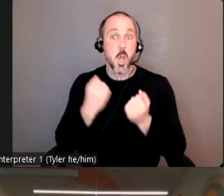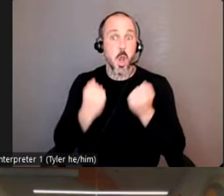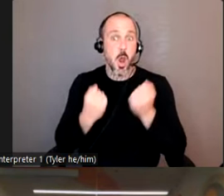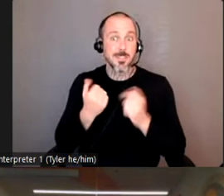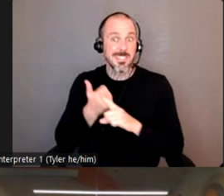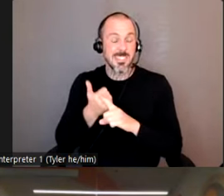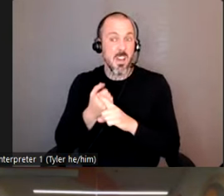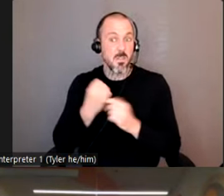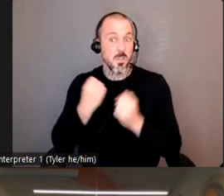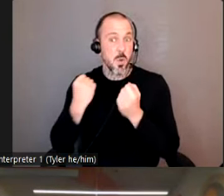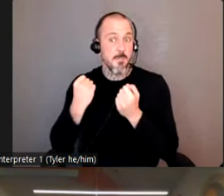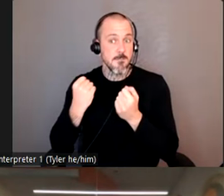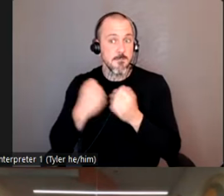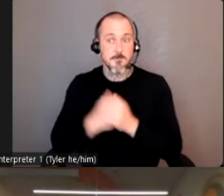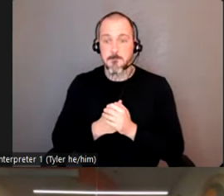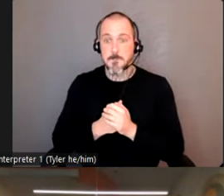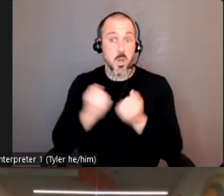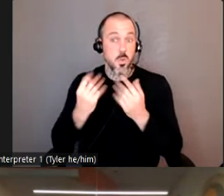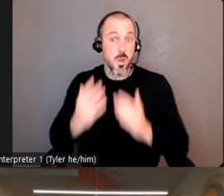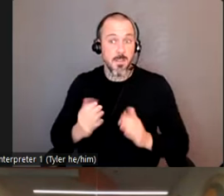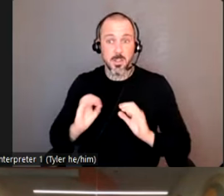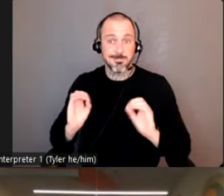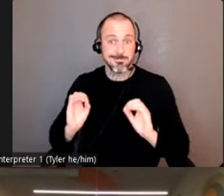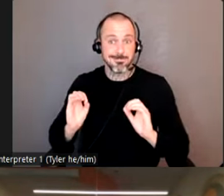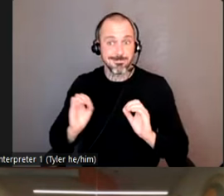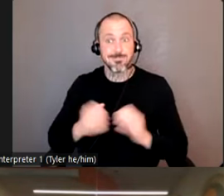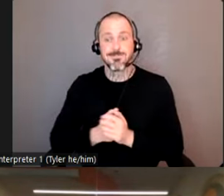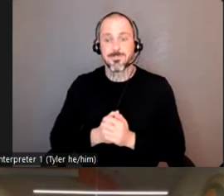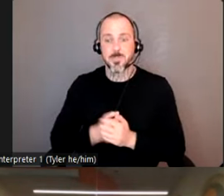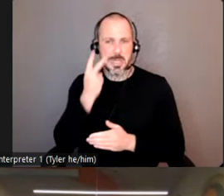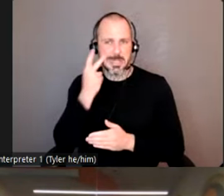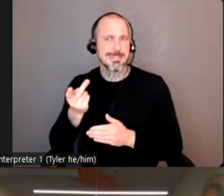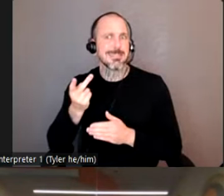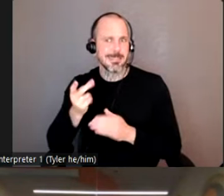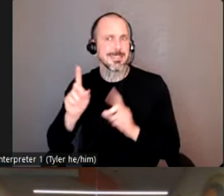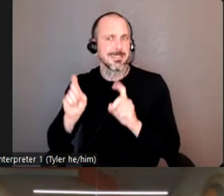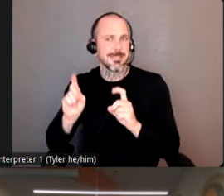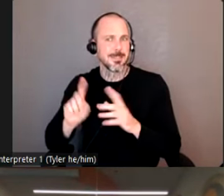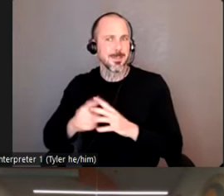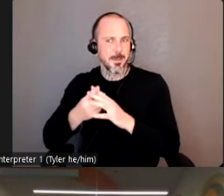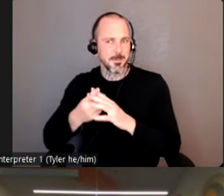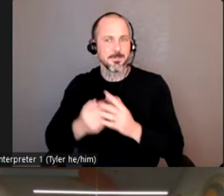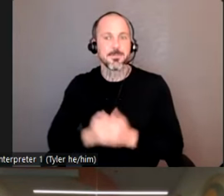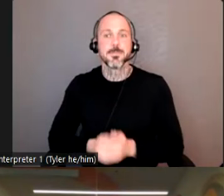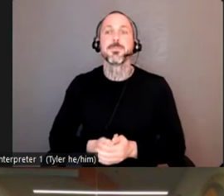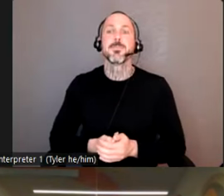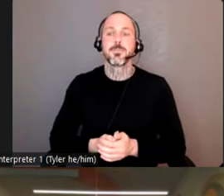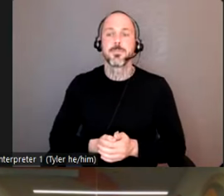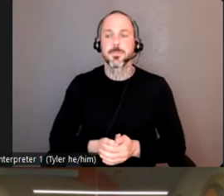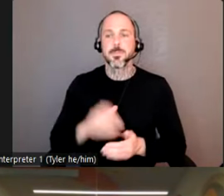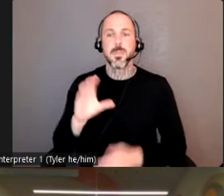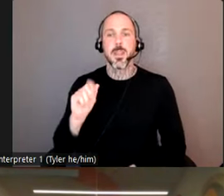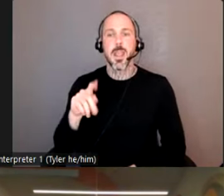these cars are now self-driving. So what's happening in the capital market space? As a regulator for the capital